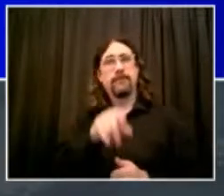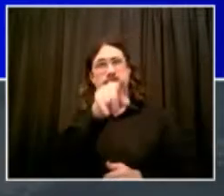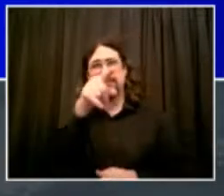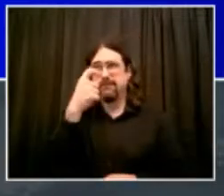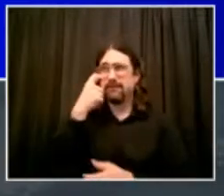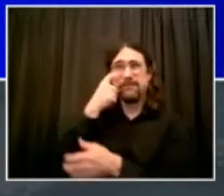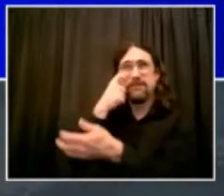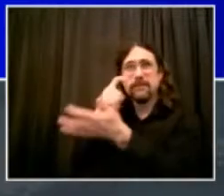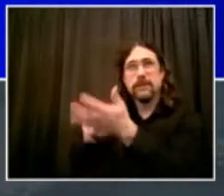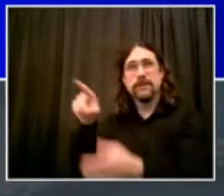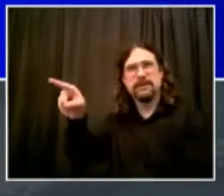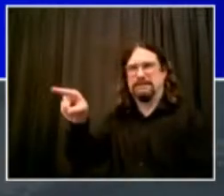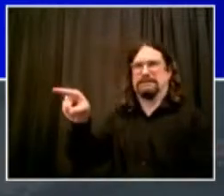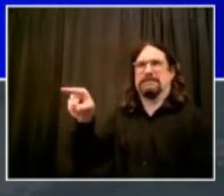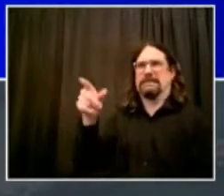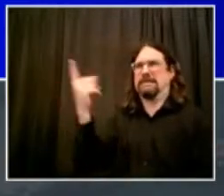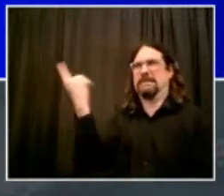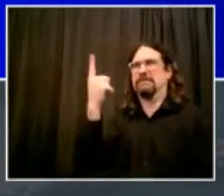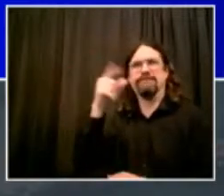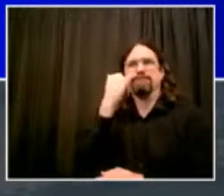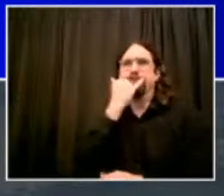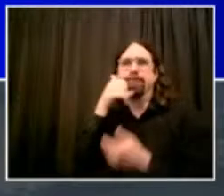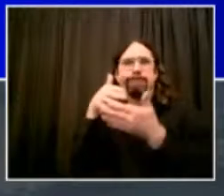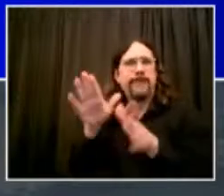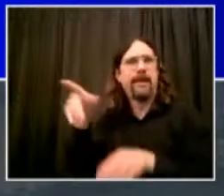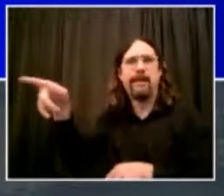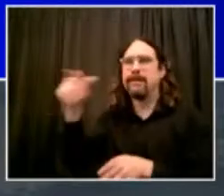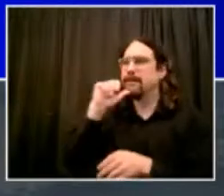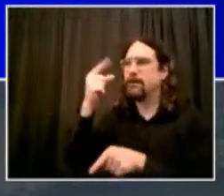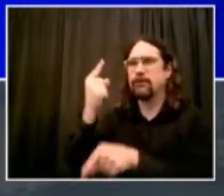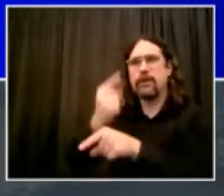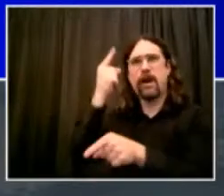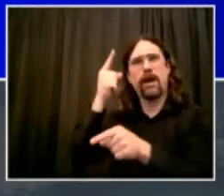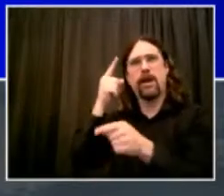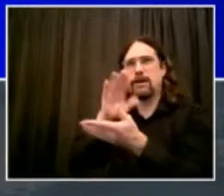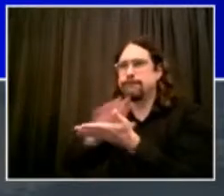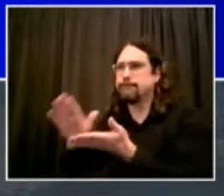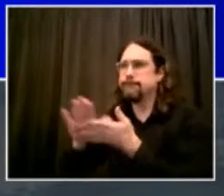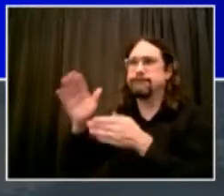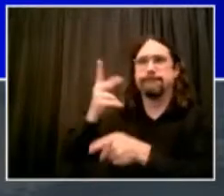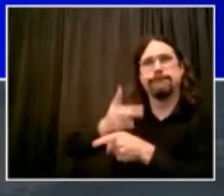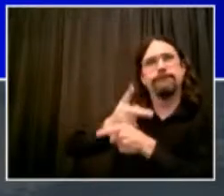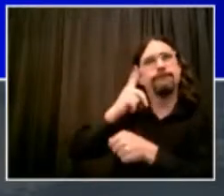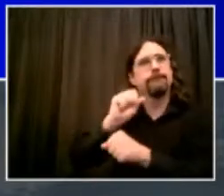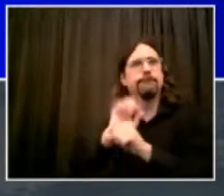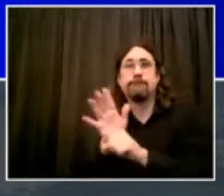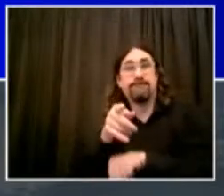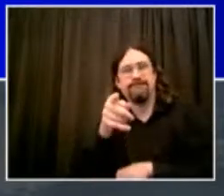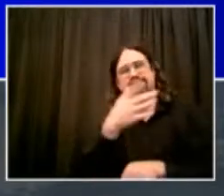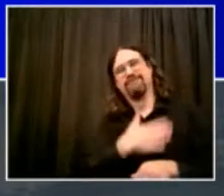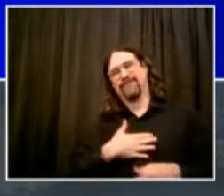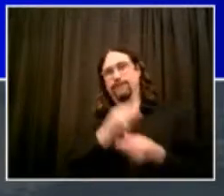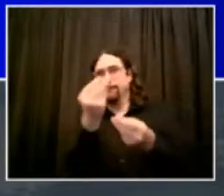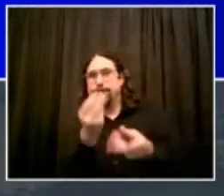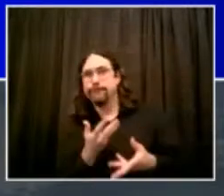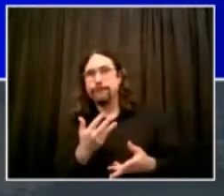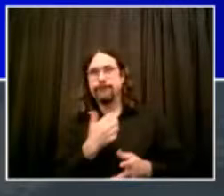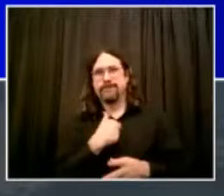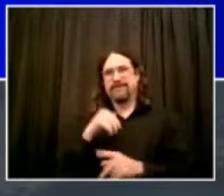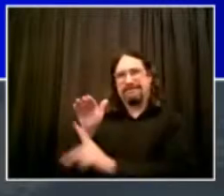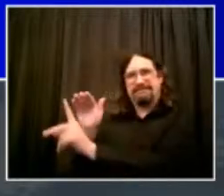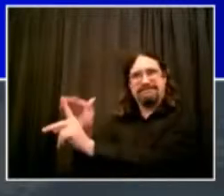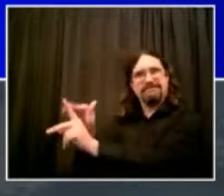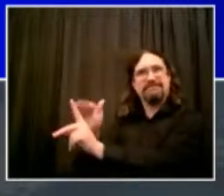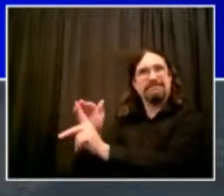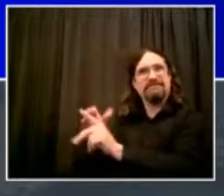You're going to hear in a little bit from our Small Business Services Commissioner, Janelle Doris. He's going to talk about some of the measures we're taking to help businesses get back and get